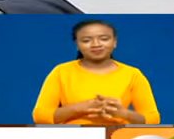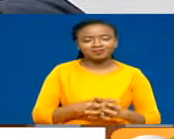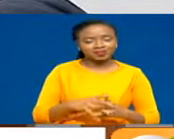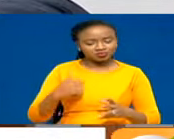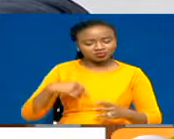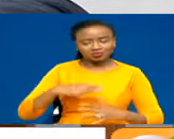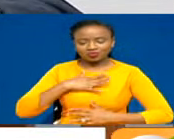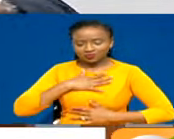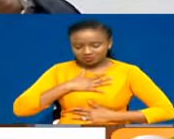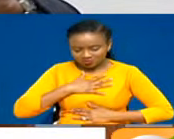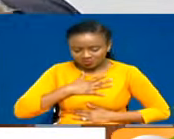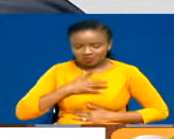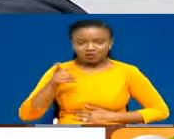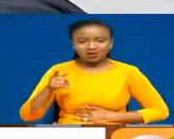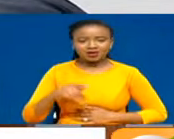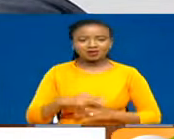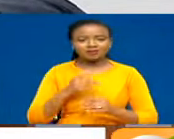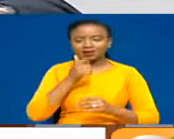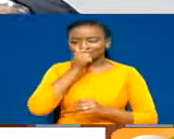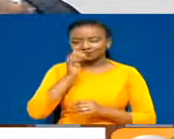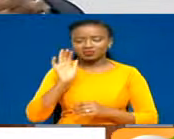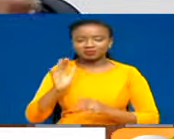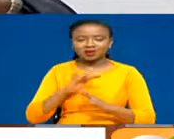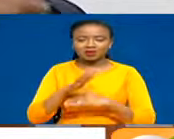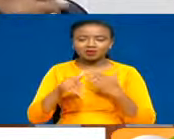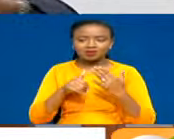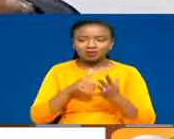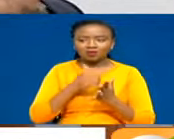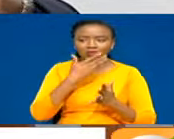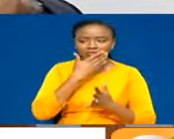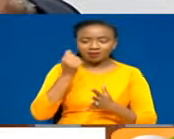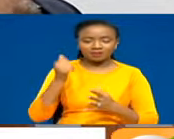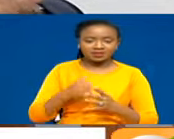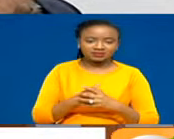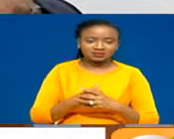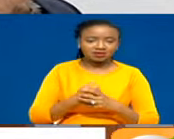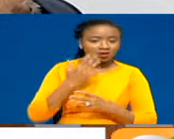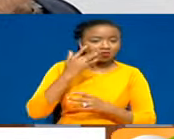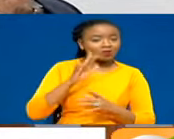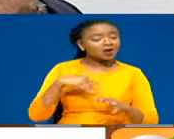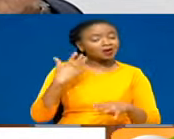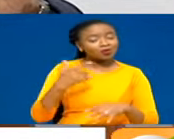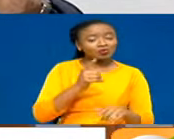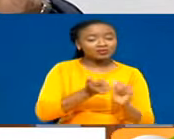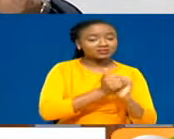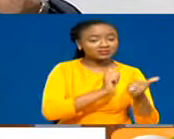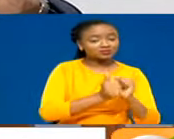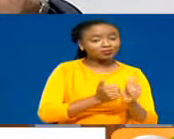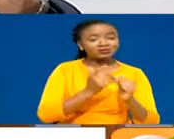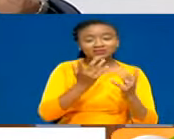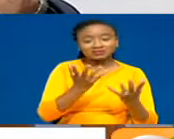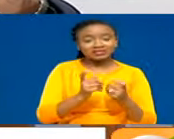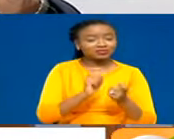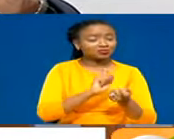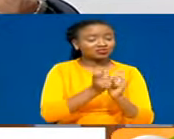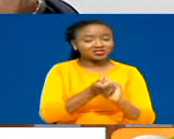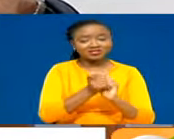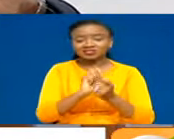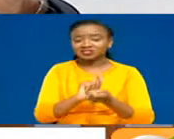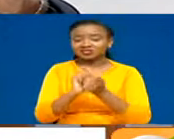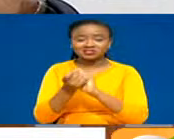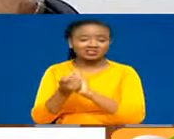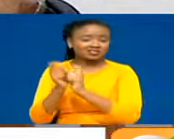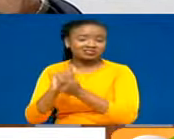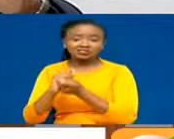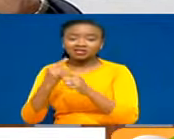honor him in every way and wish him all the best. With sports comes a time when you have to kind of rebuild in some kind of